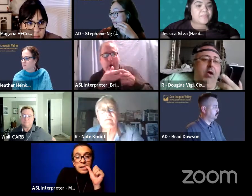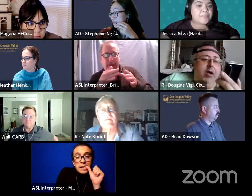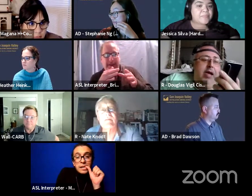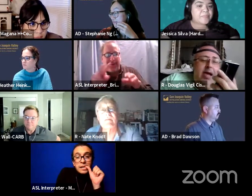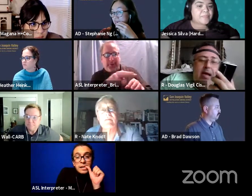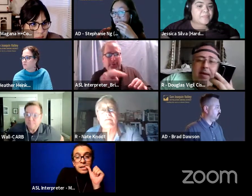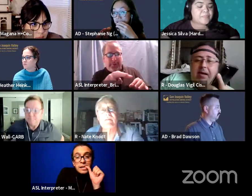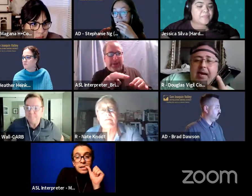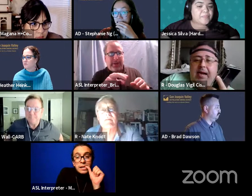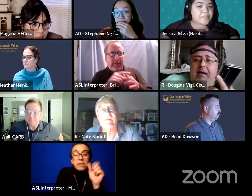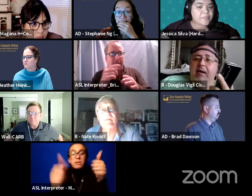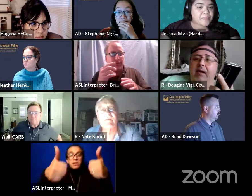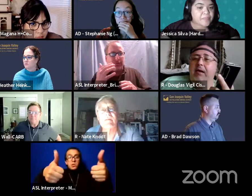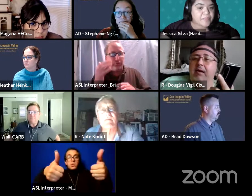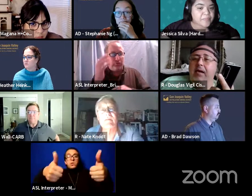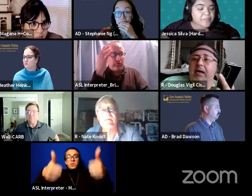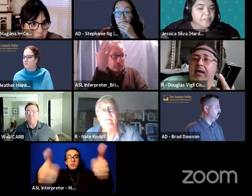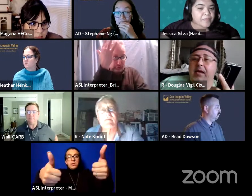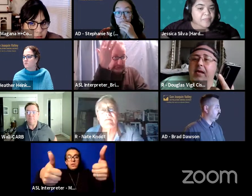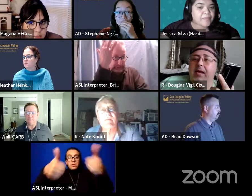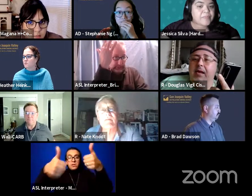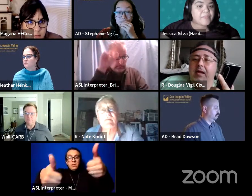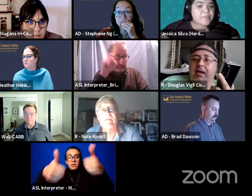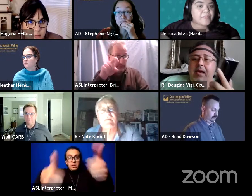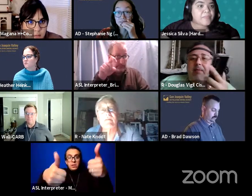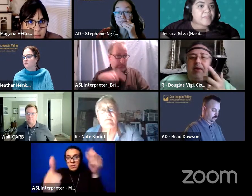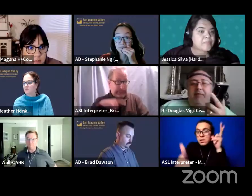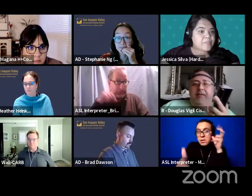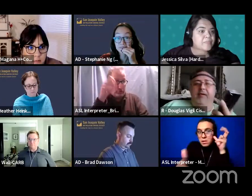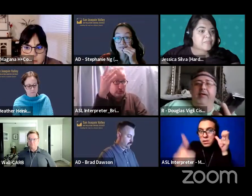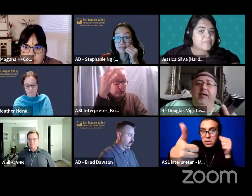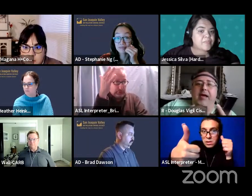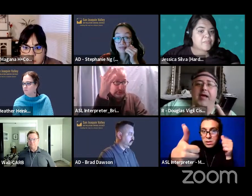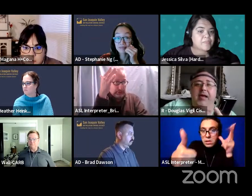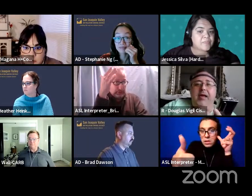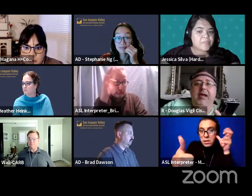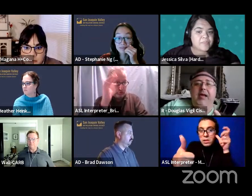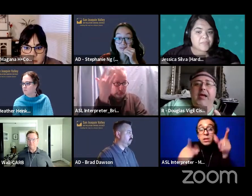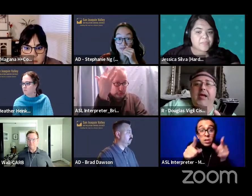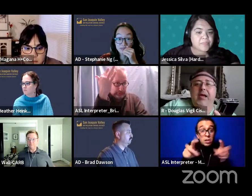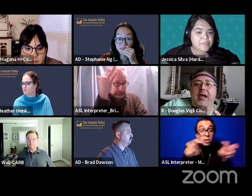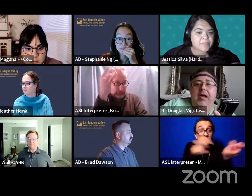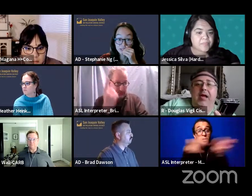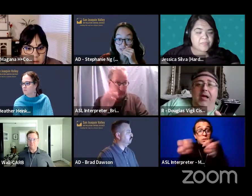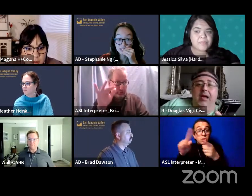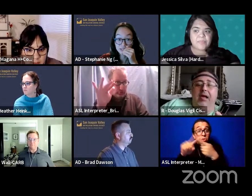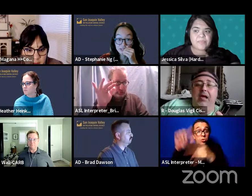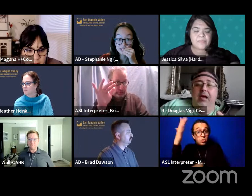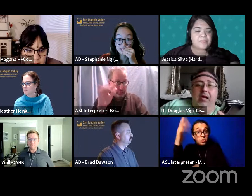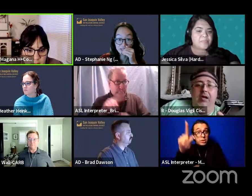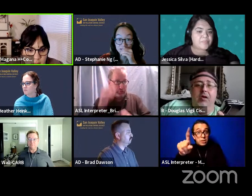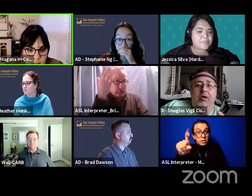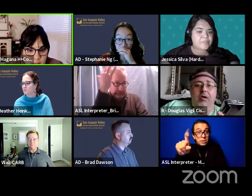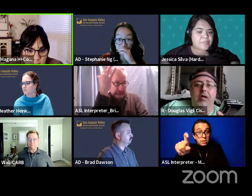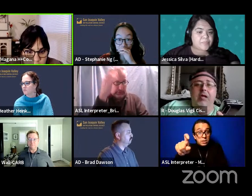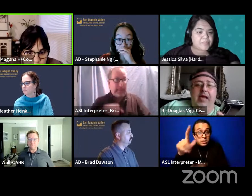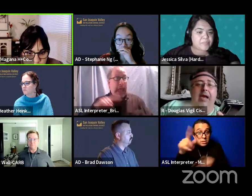electric vehicle. Okay. Now. Okay. Yeah. Okay. I'm on the phone. Okay. Okay. Oh,